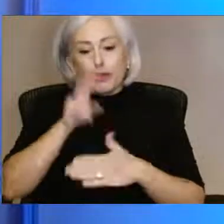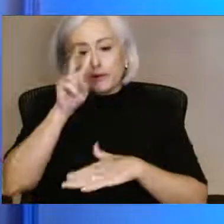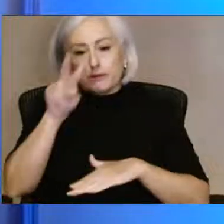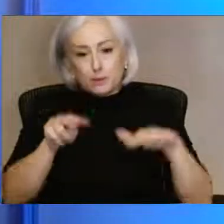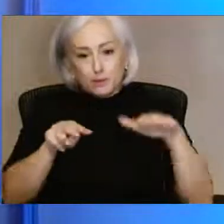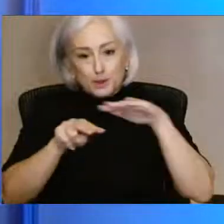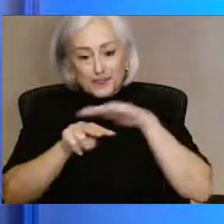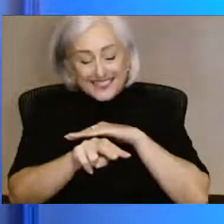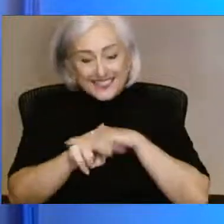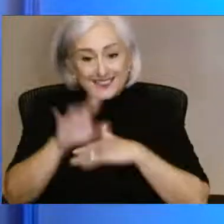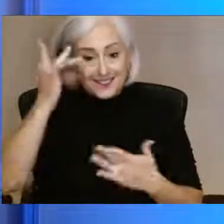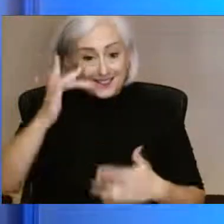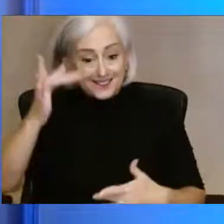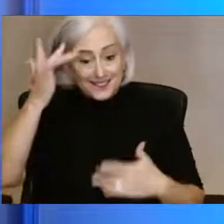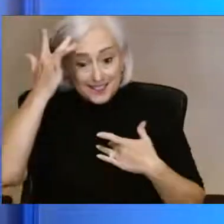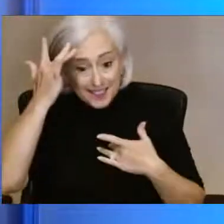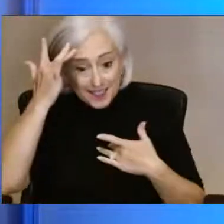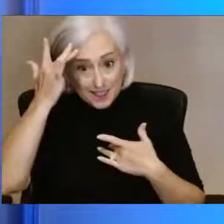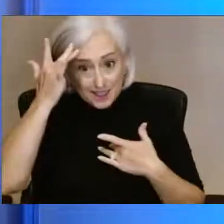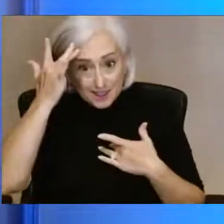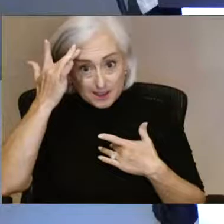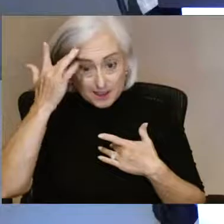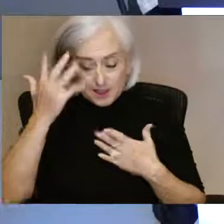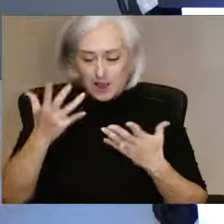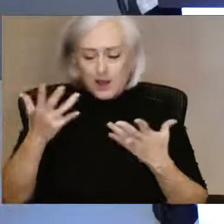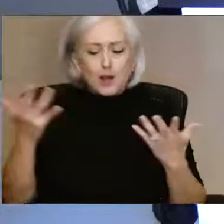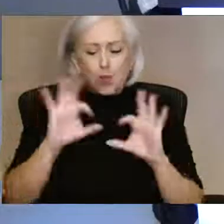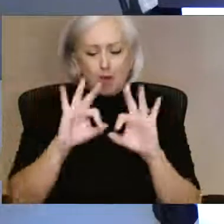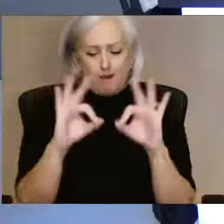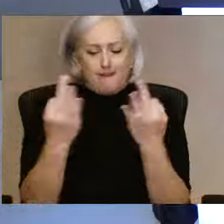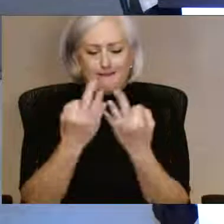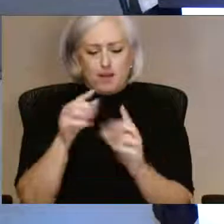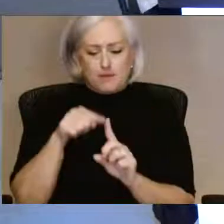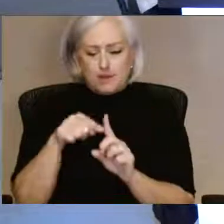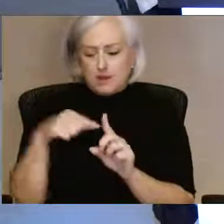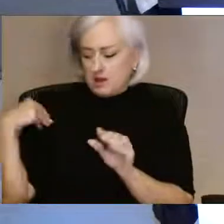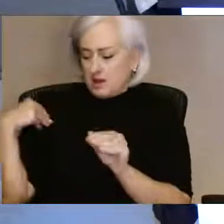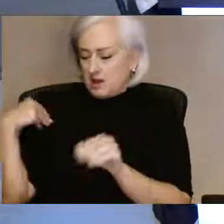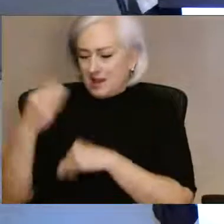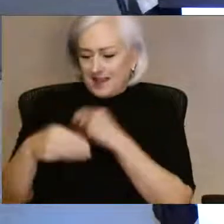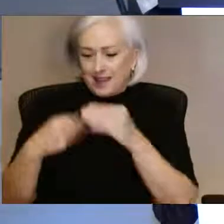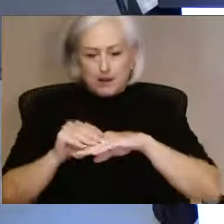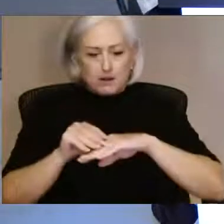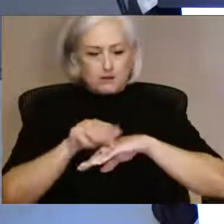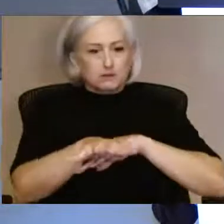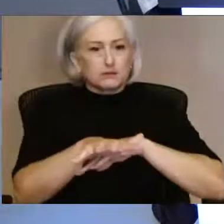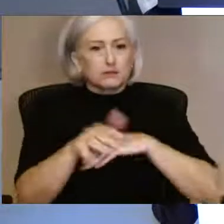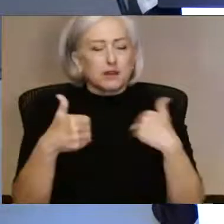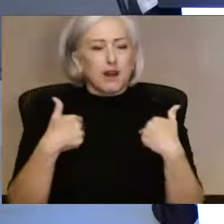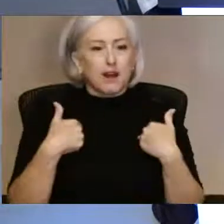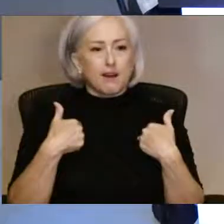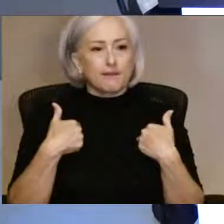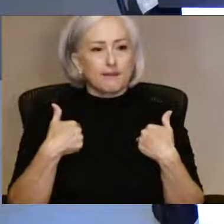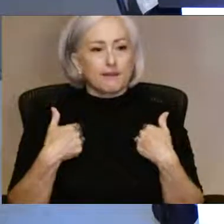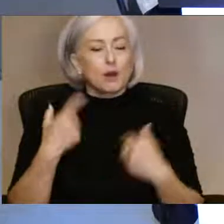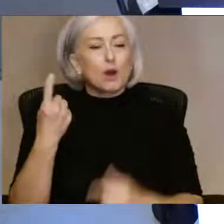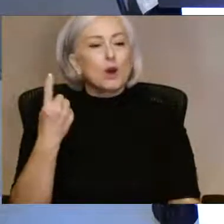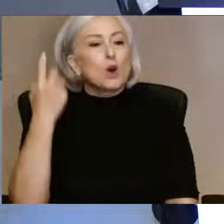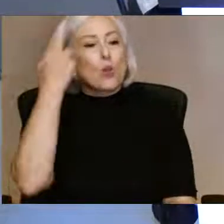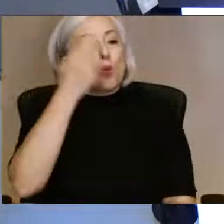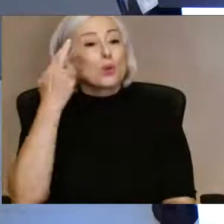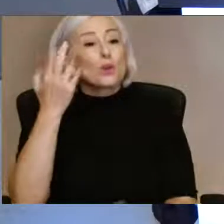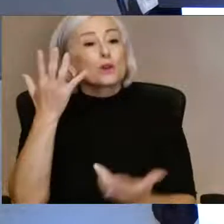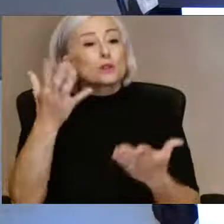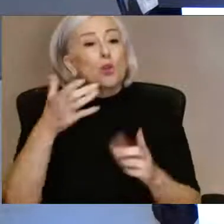think about the inheritance within a family. Mm-hmm. So one of the reasons we wanted to have you on the show this